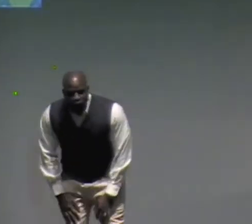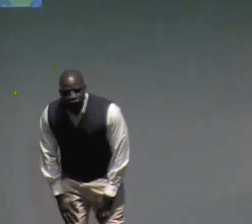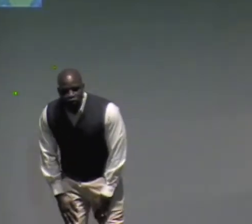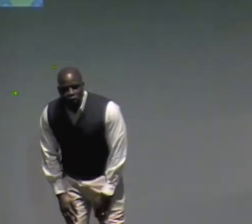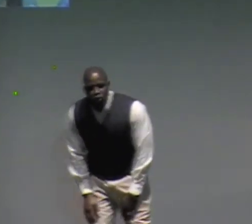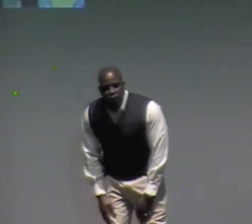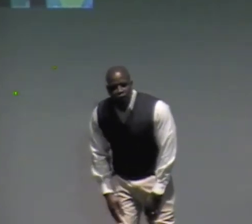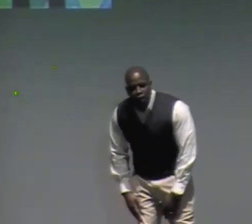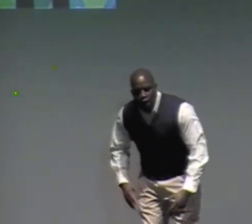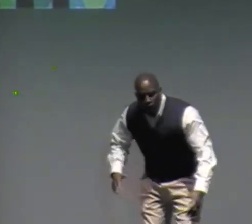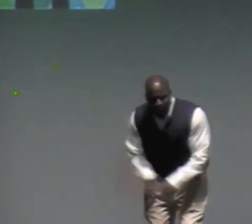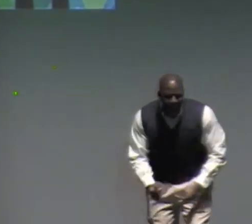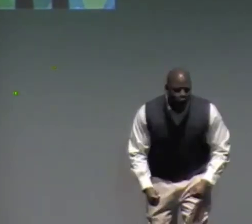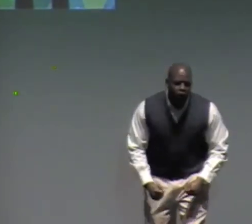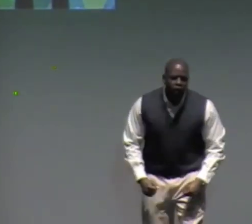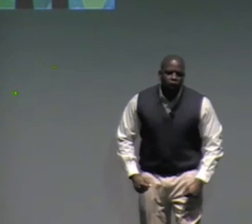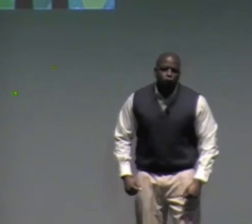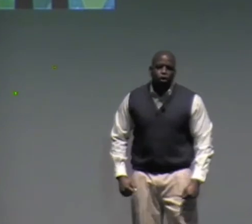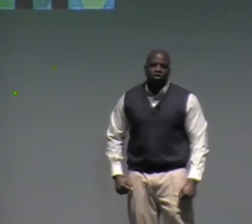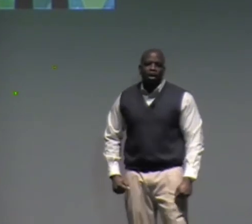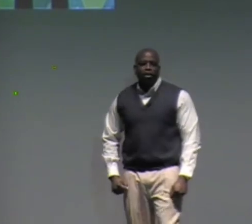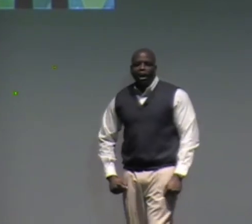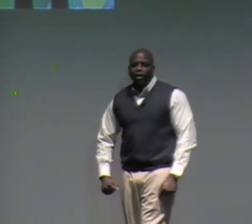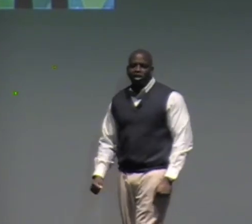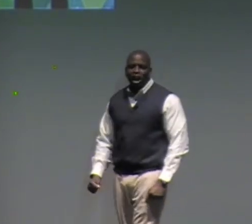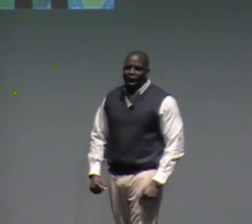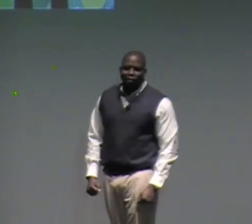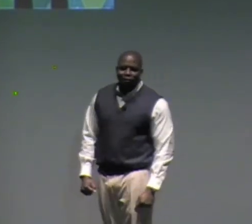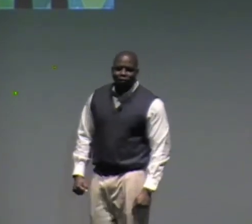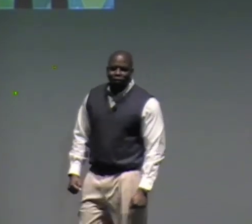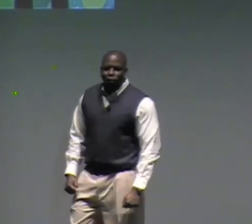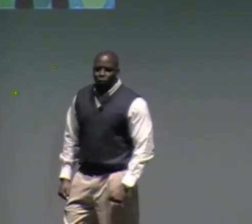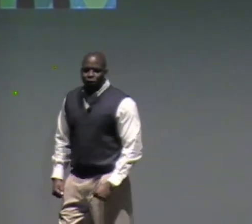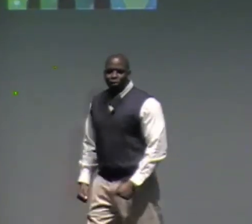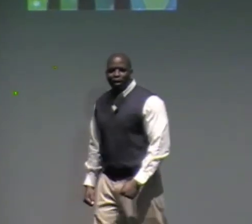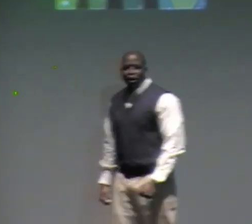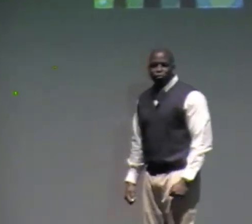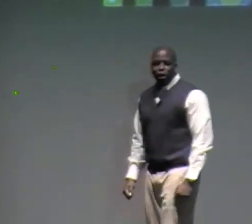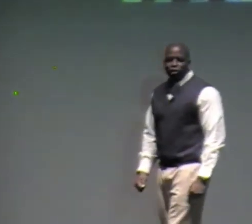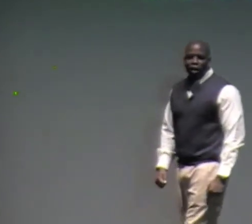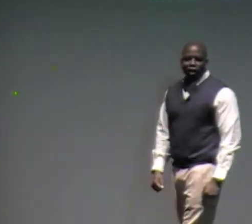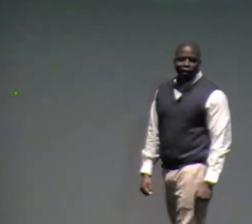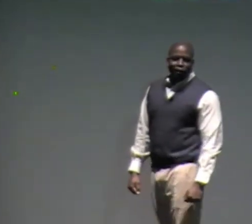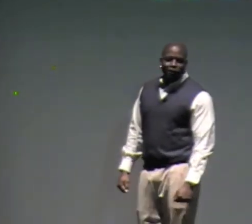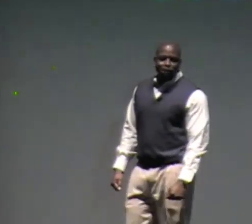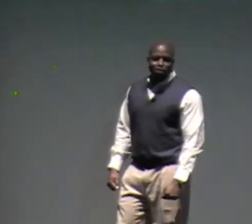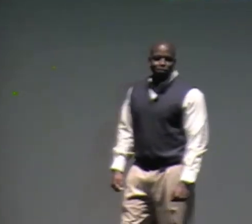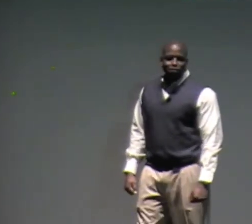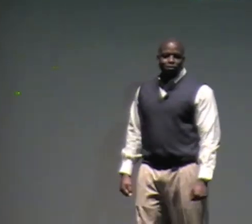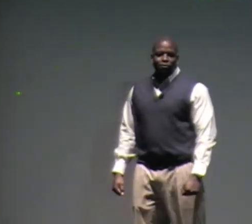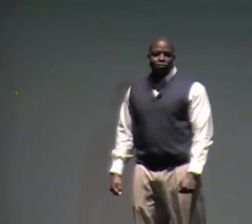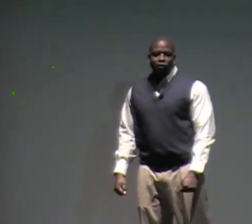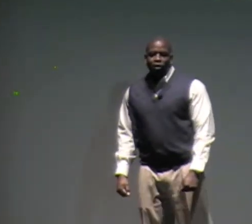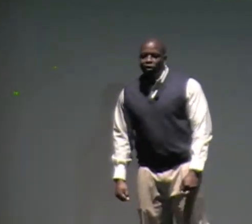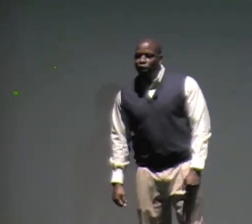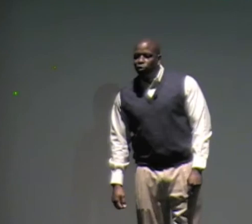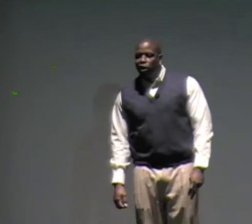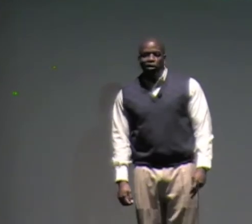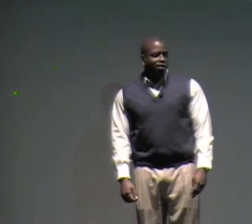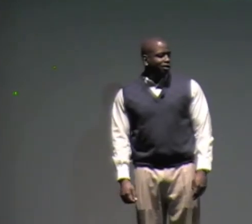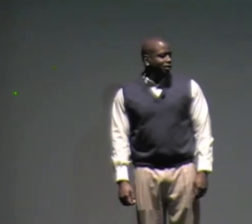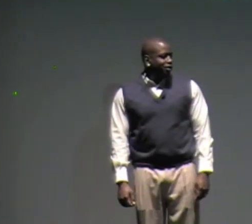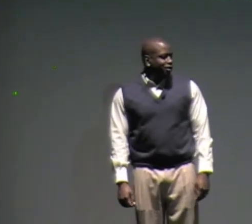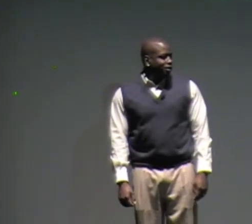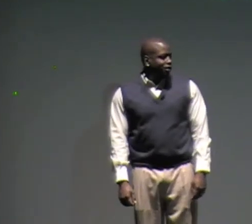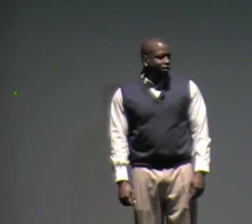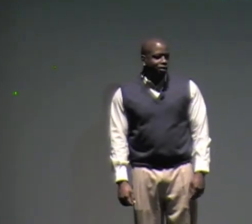blocks, and the signal is given to go, and pow, he shoots out of there like a shot, sprinting around that racetrack. Did he win?